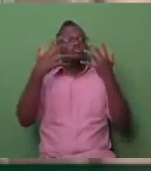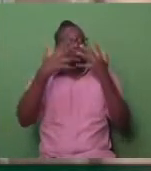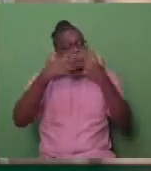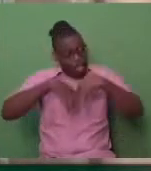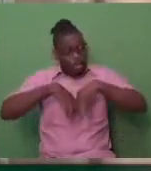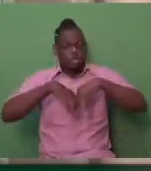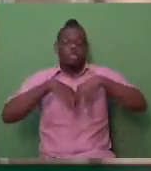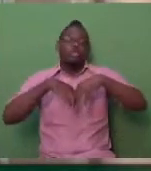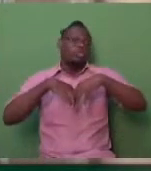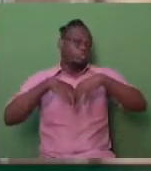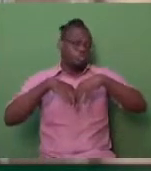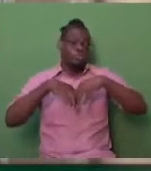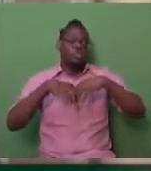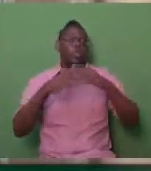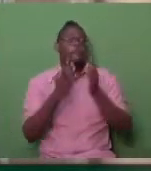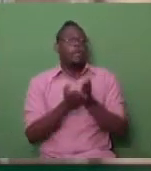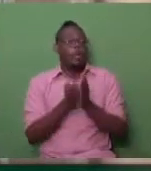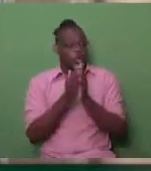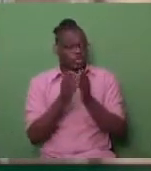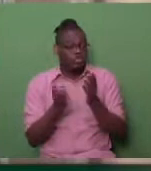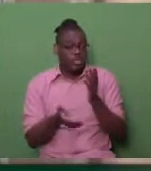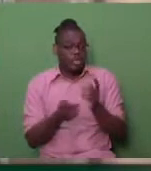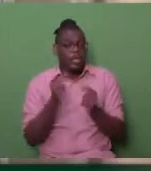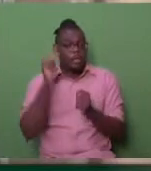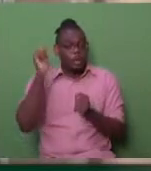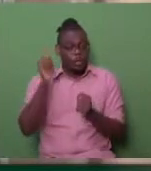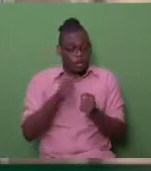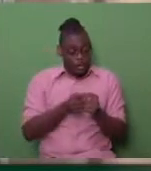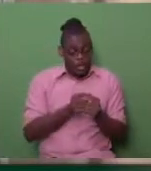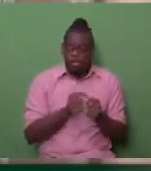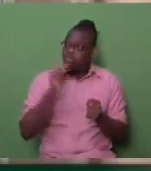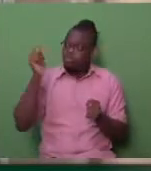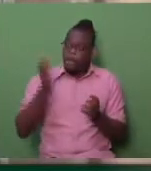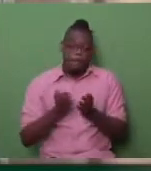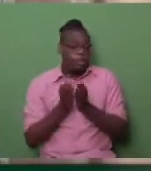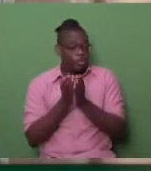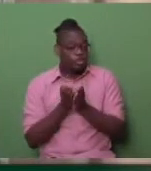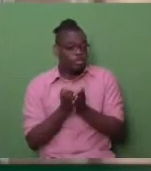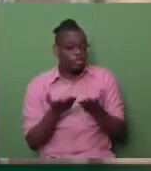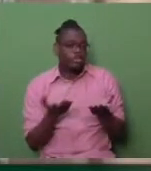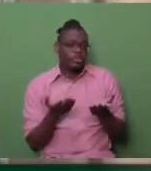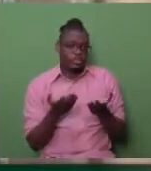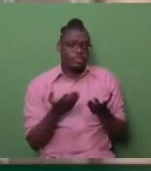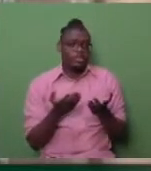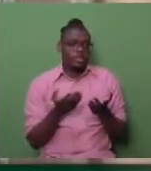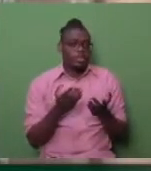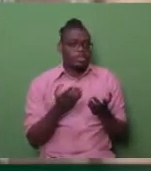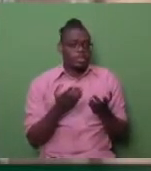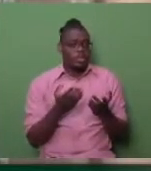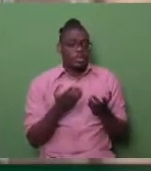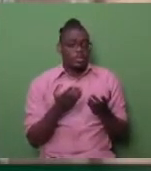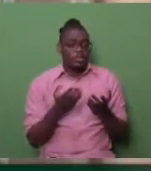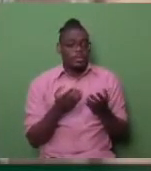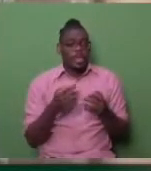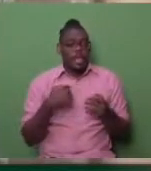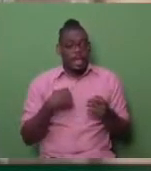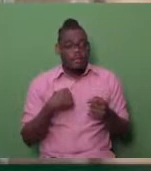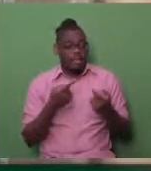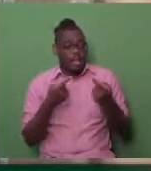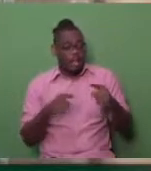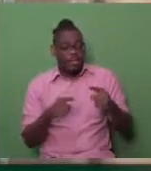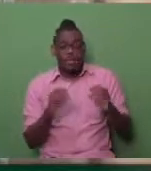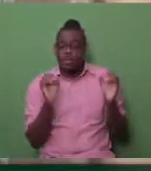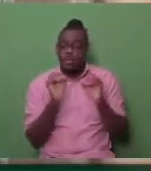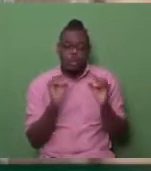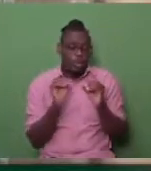sandals scandal. When this government wanted to get their hands on the assets from Clico, like no man's land, so